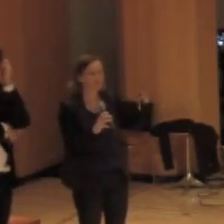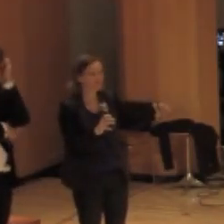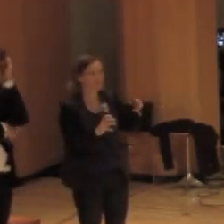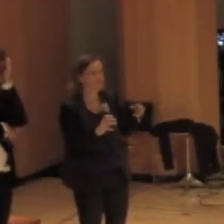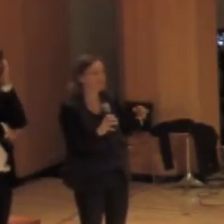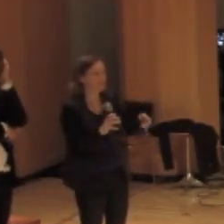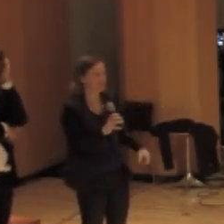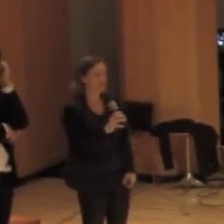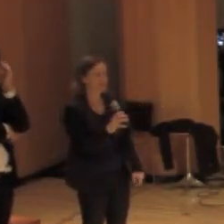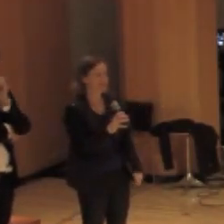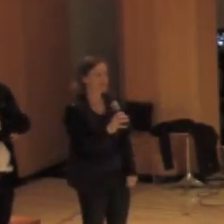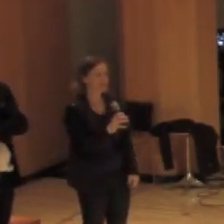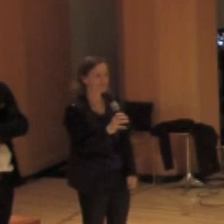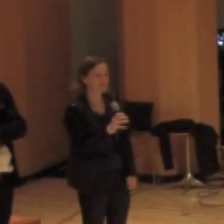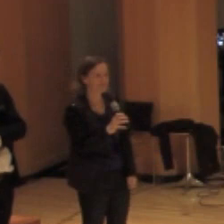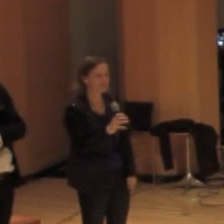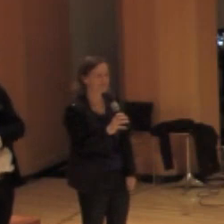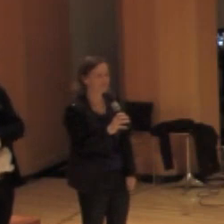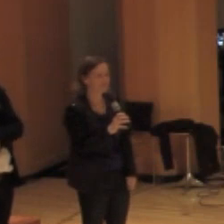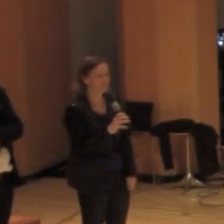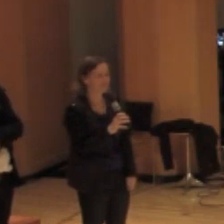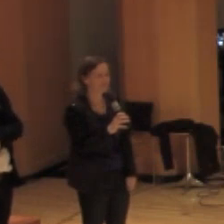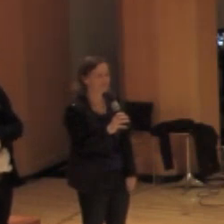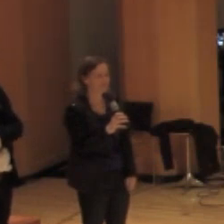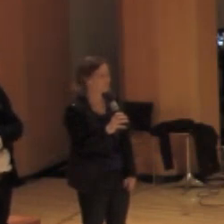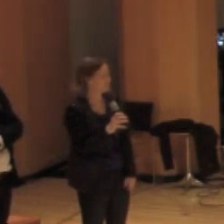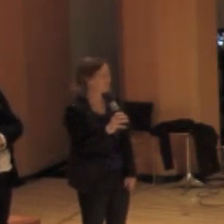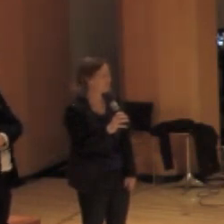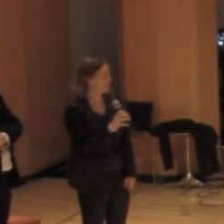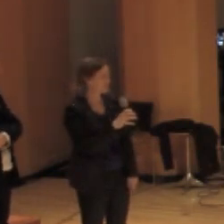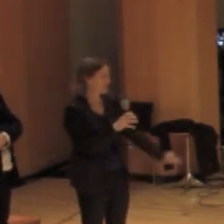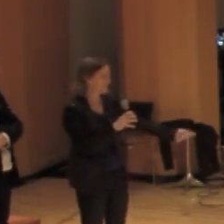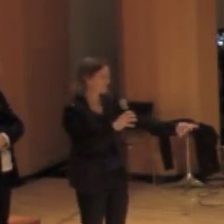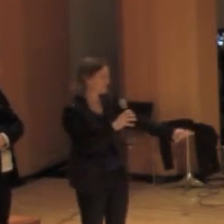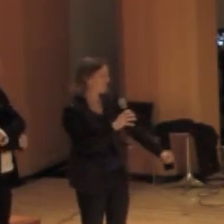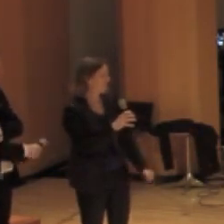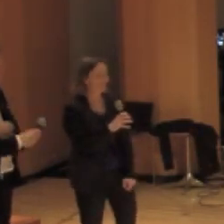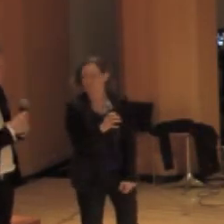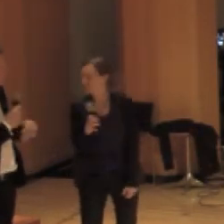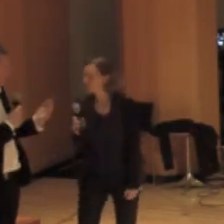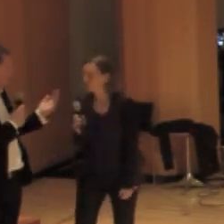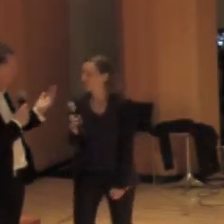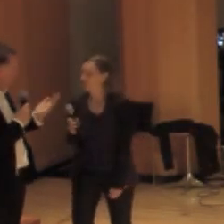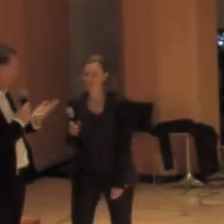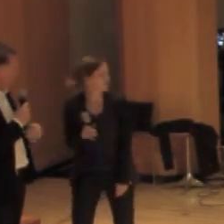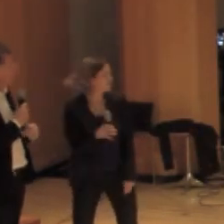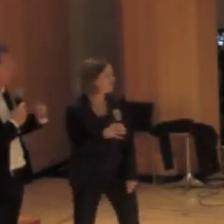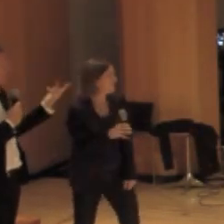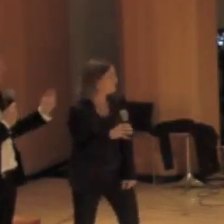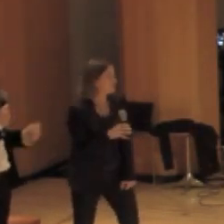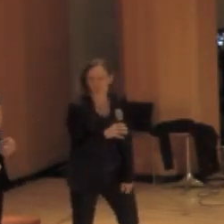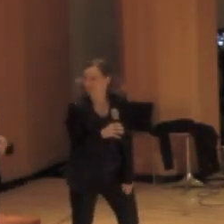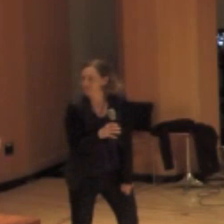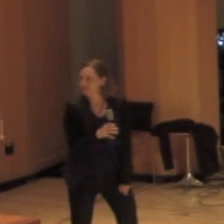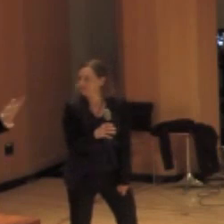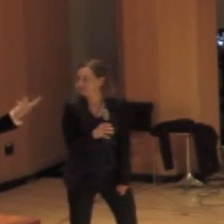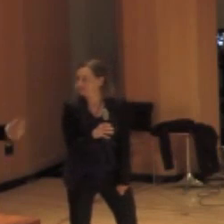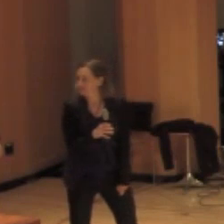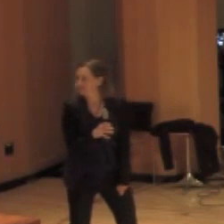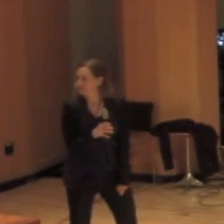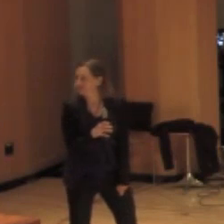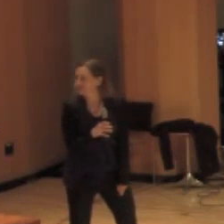of the plays we were in lots of conversations so um key people in the room so tell us a bit how did it how did you feel